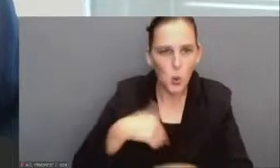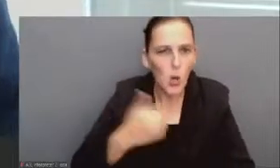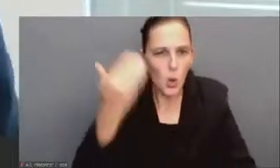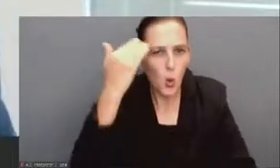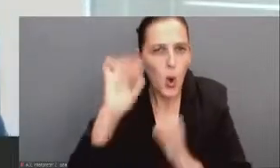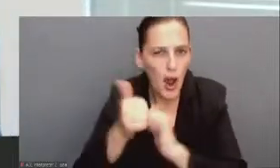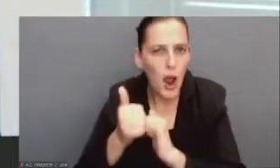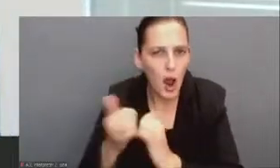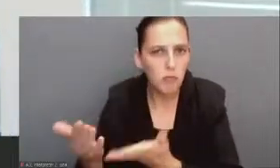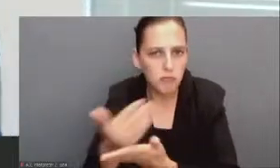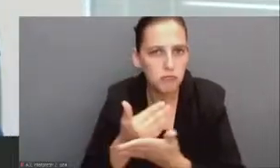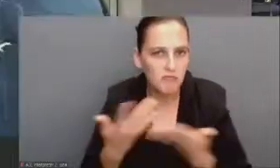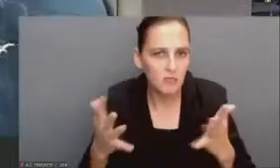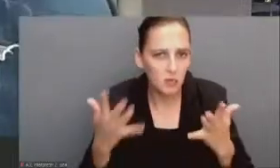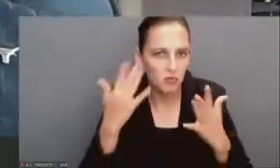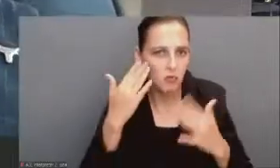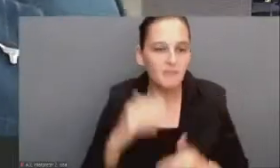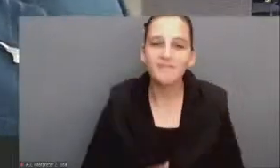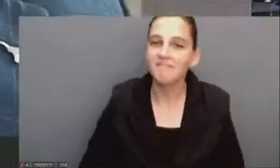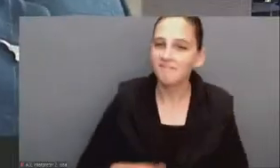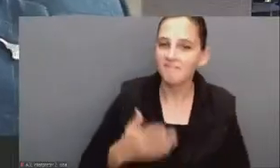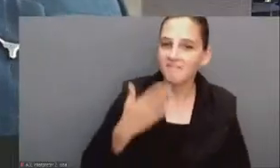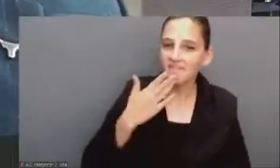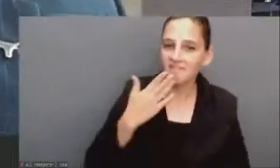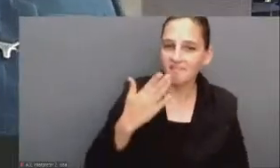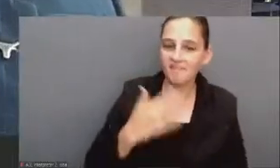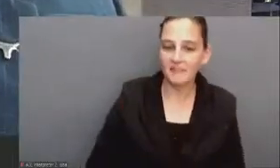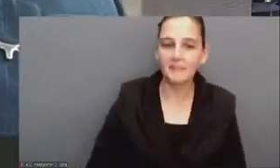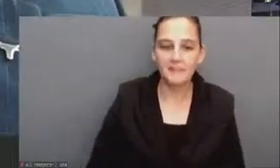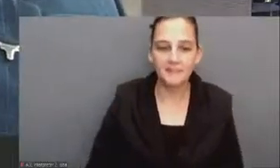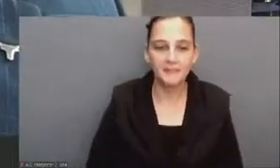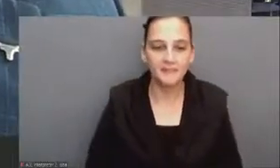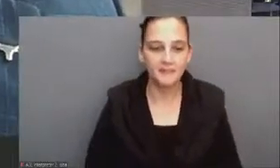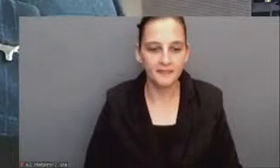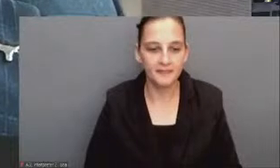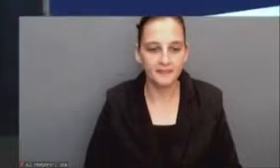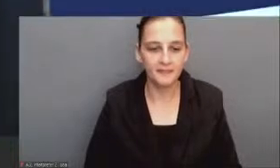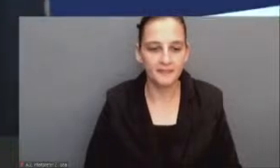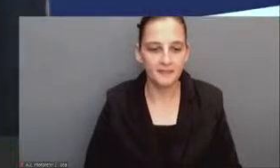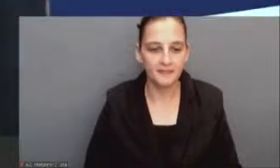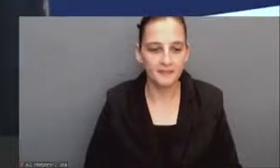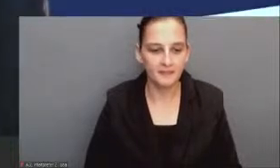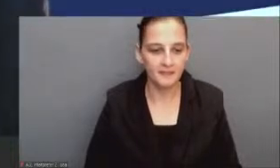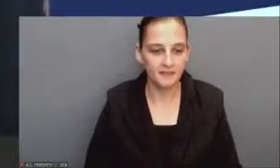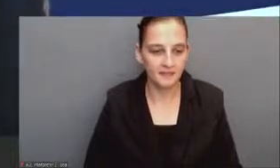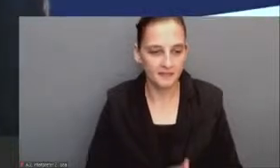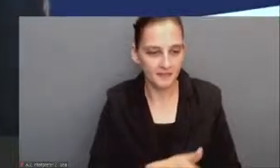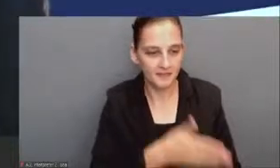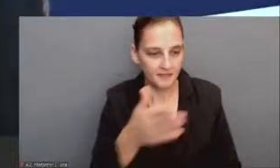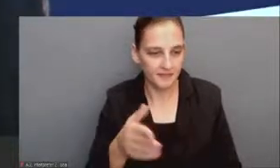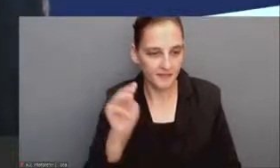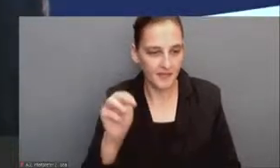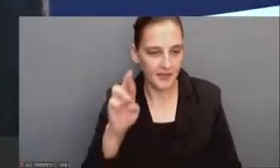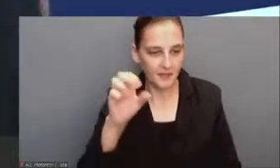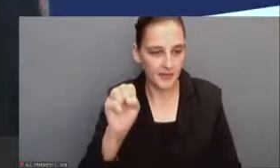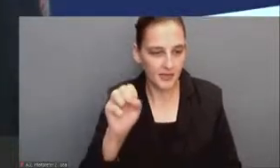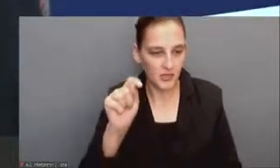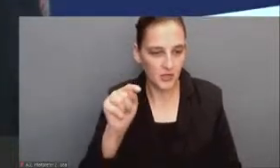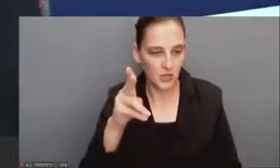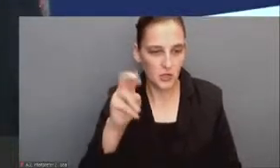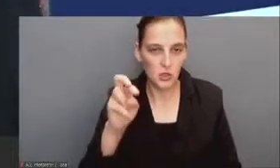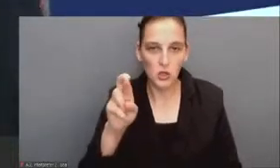well. Appreciate those remarks. Thank you, Dr. Siegel. Thank you so much. Please, Ms. Turner.